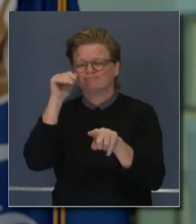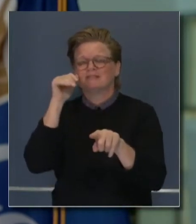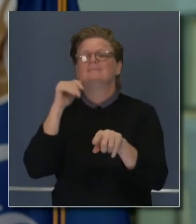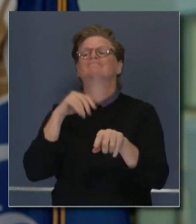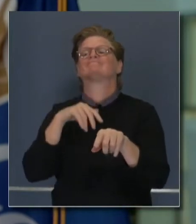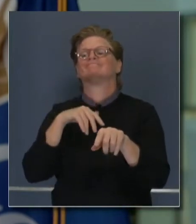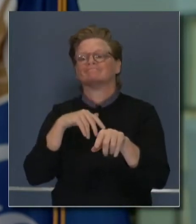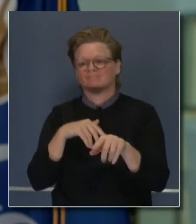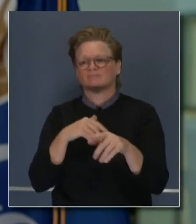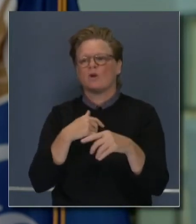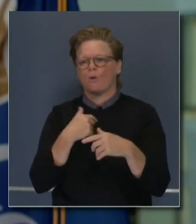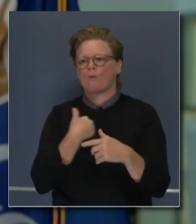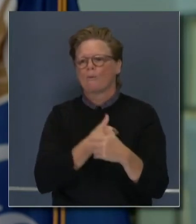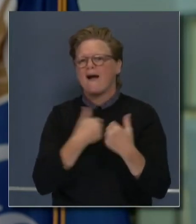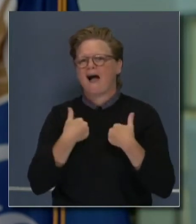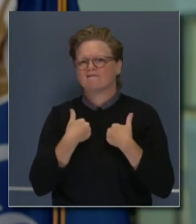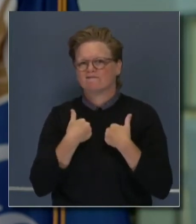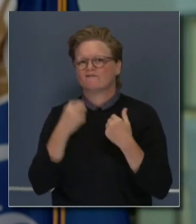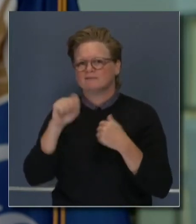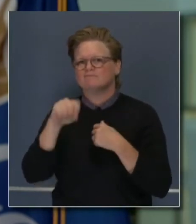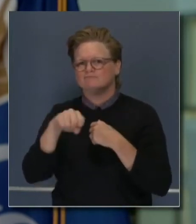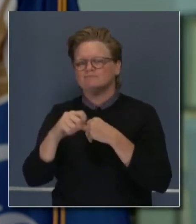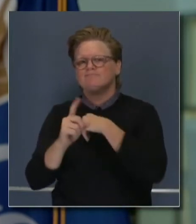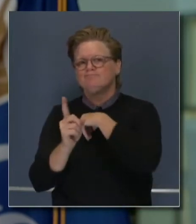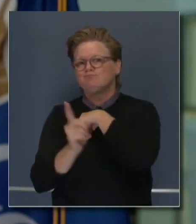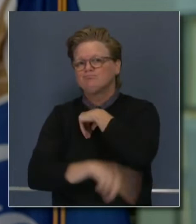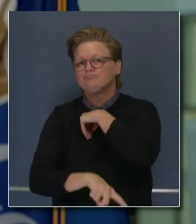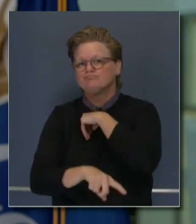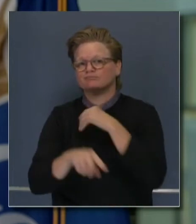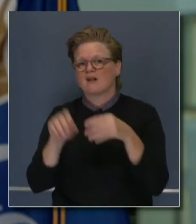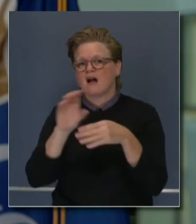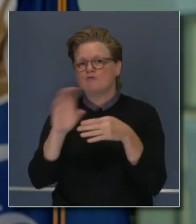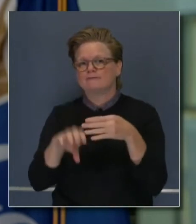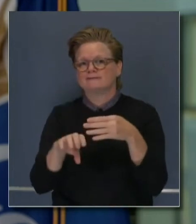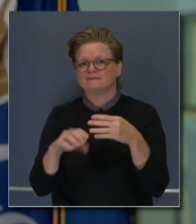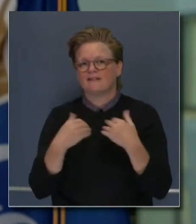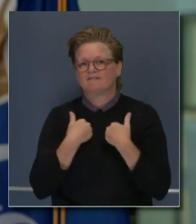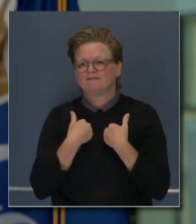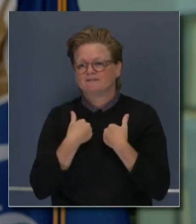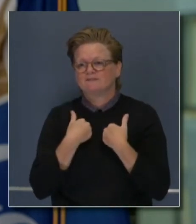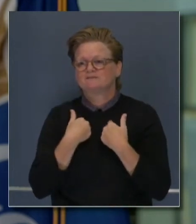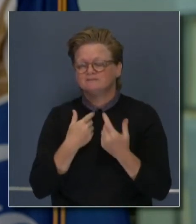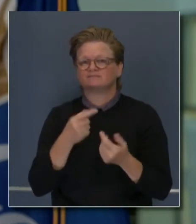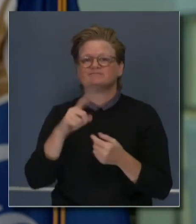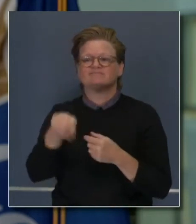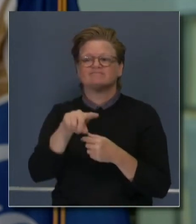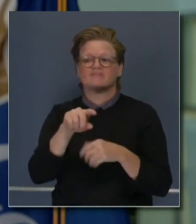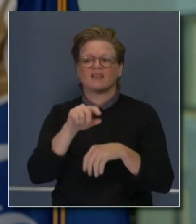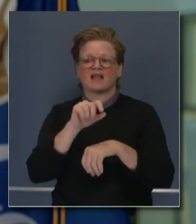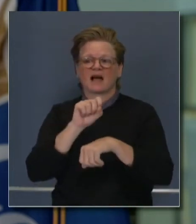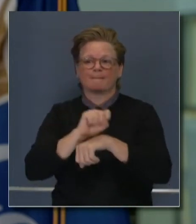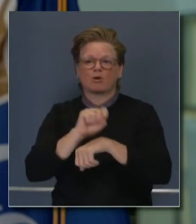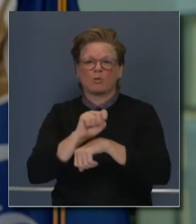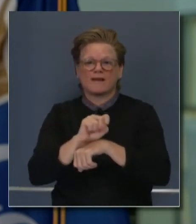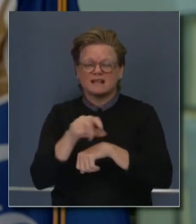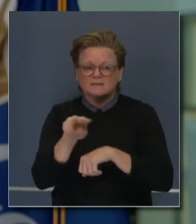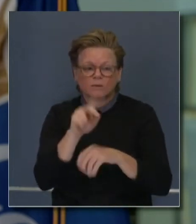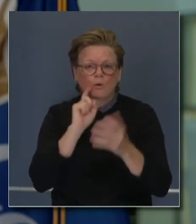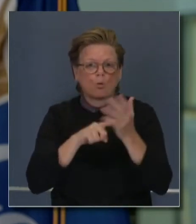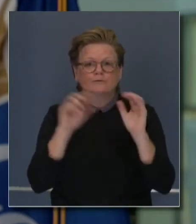or regulations or considerations for people's public health or safety, including employees, not just customers, they've moved